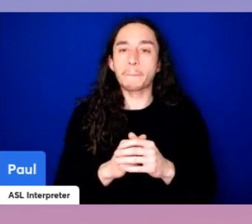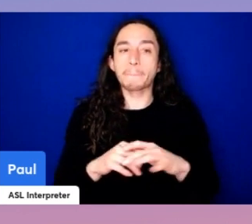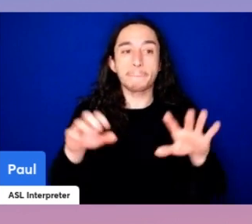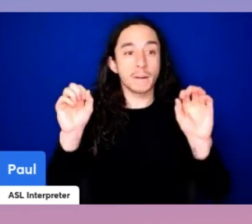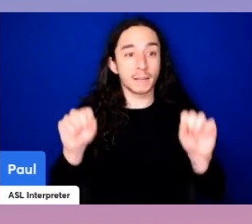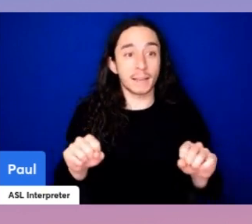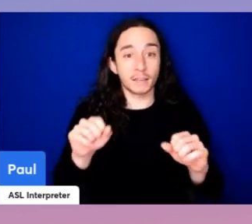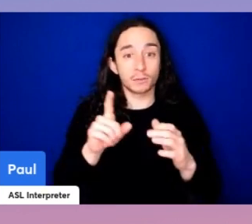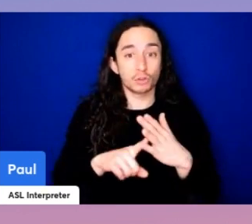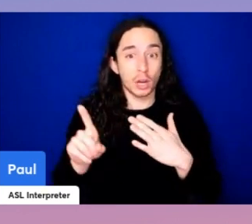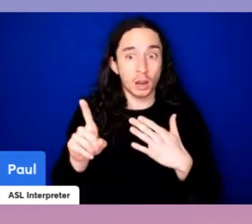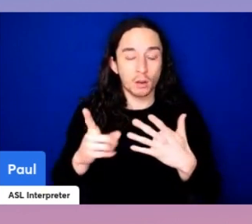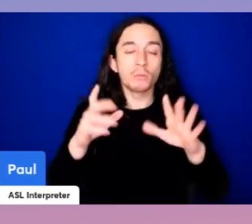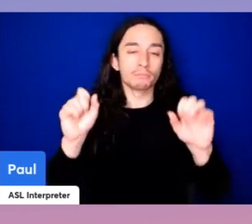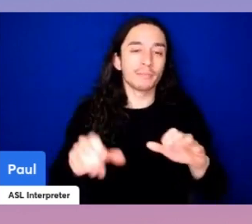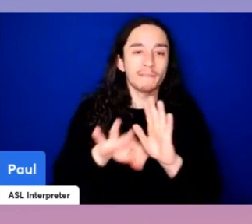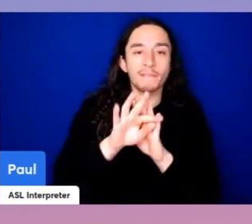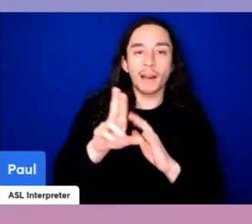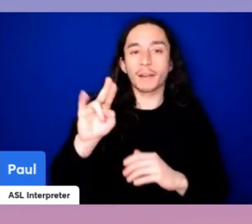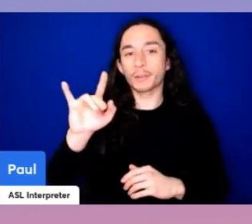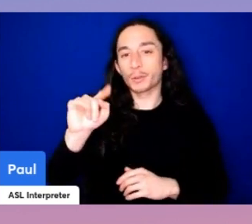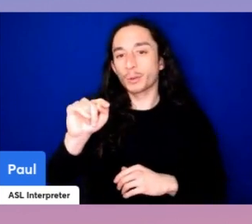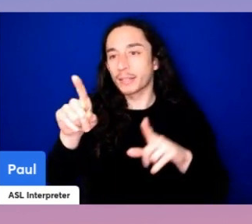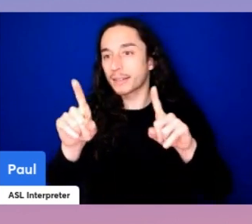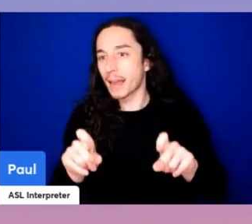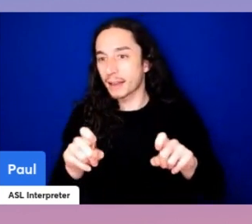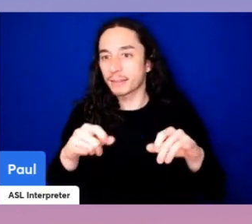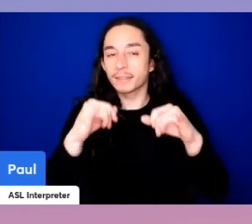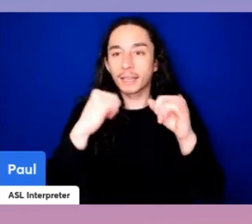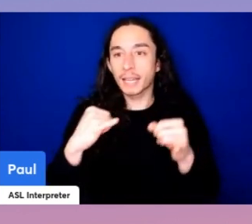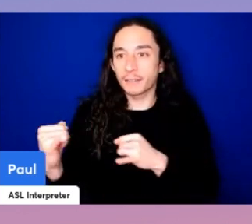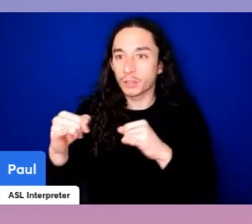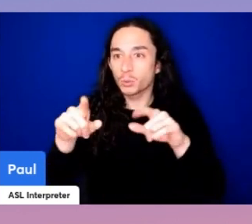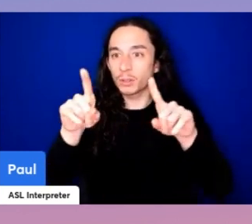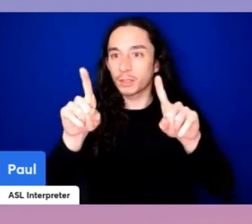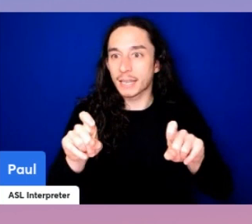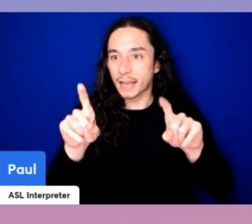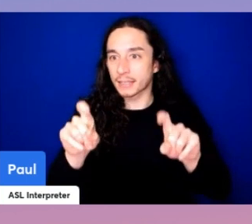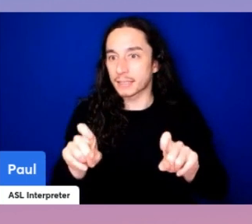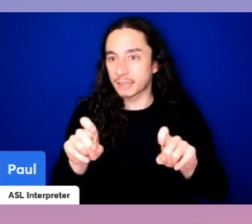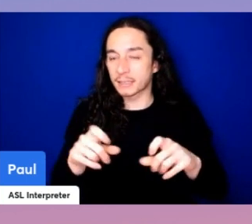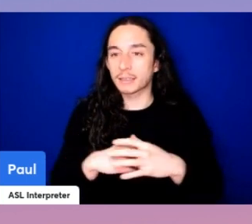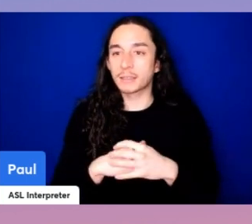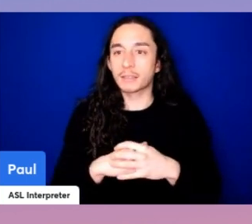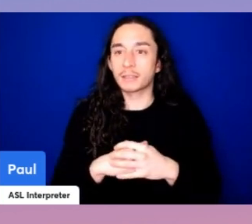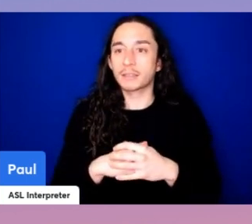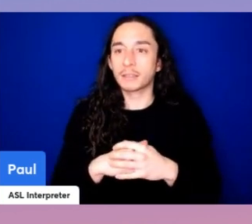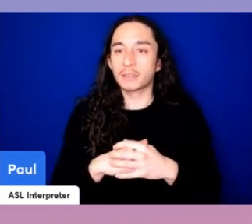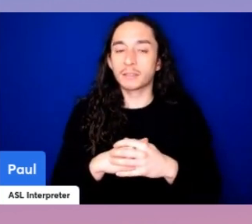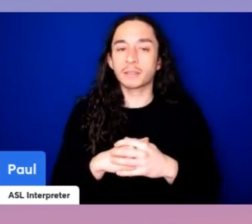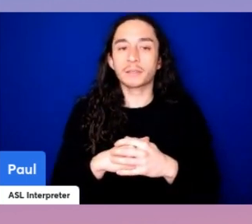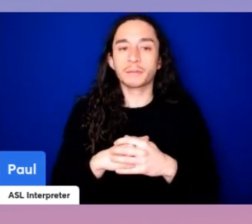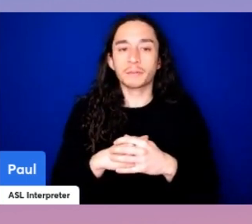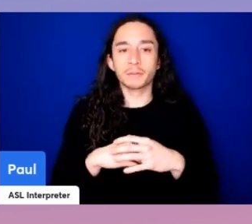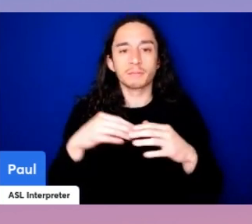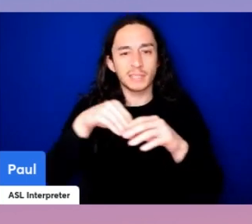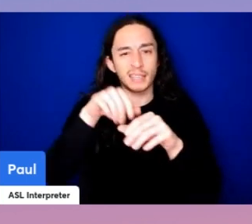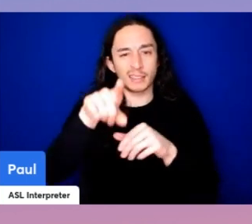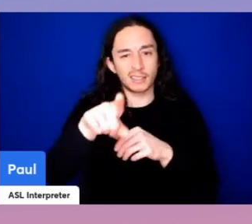the unit tests, integration tests, and also end-to-end tests in here, in this blog or in this article.